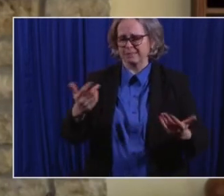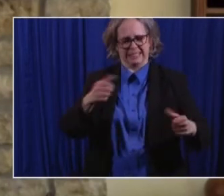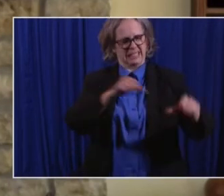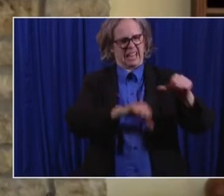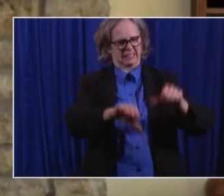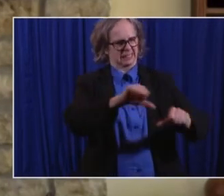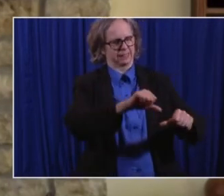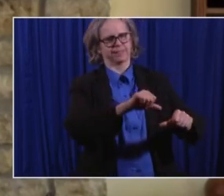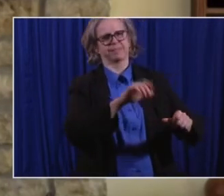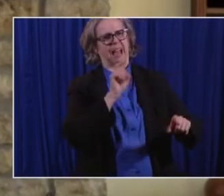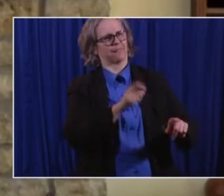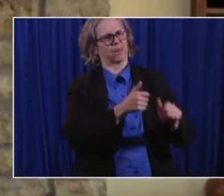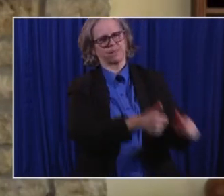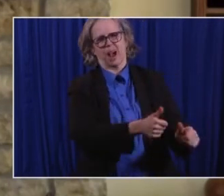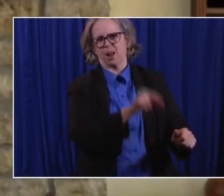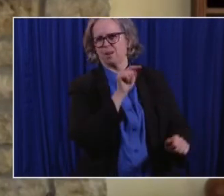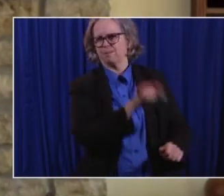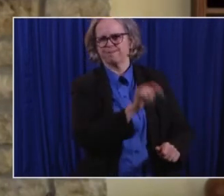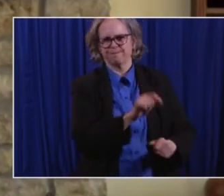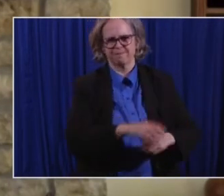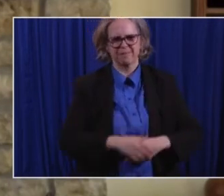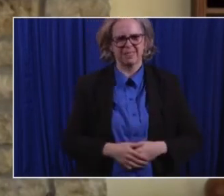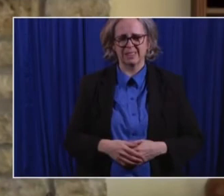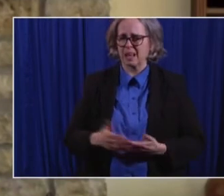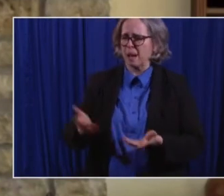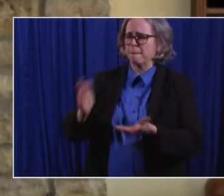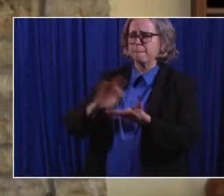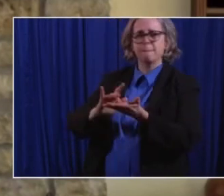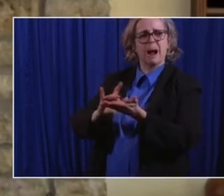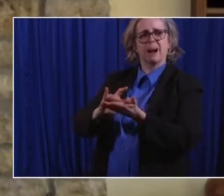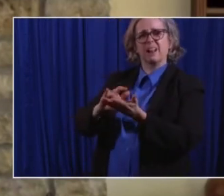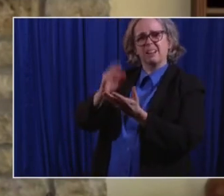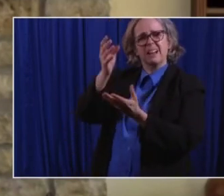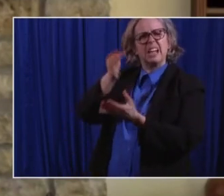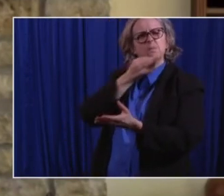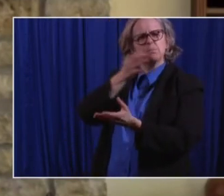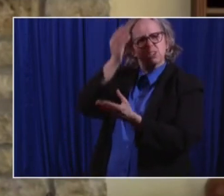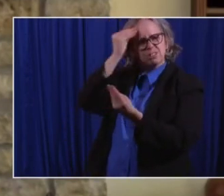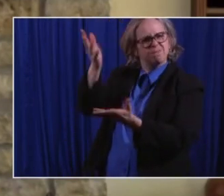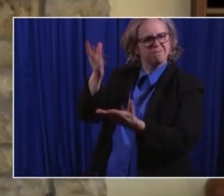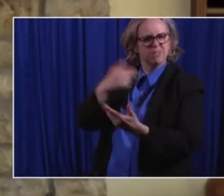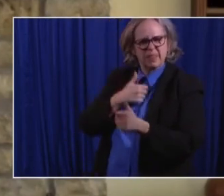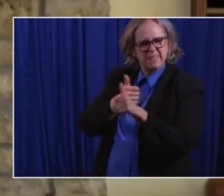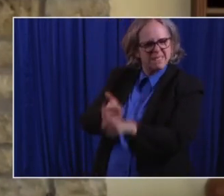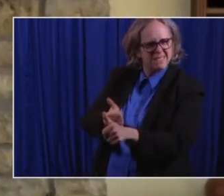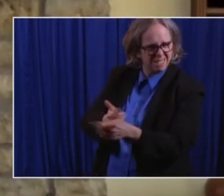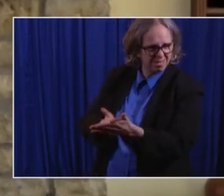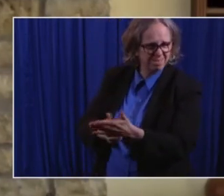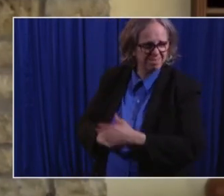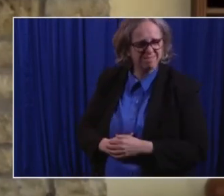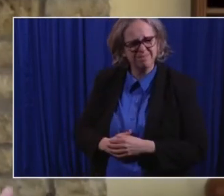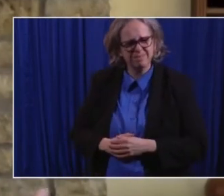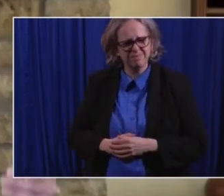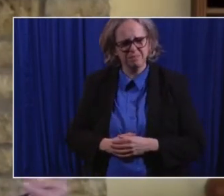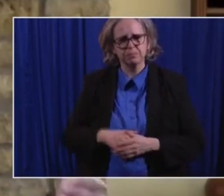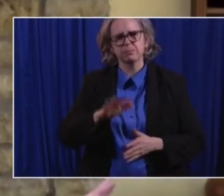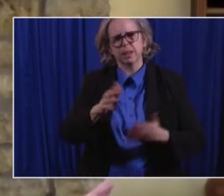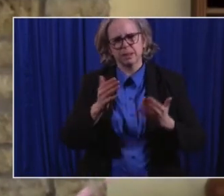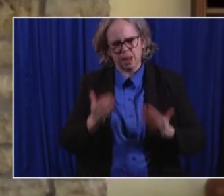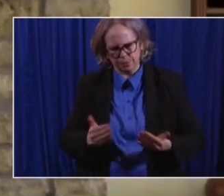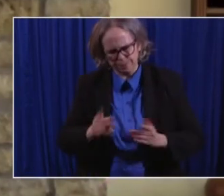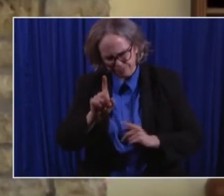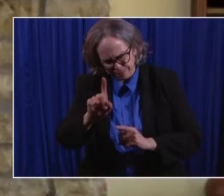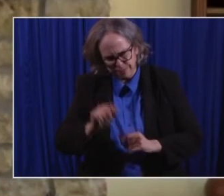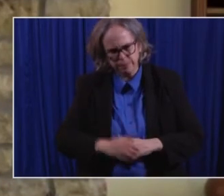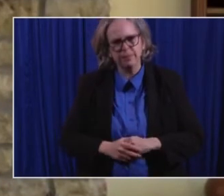best medical information we can. And the thing I would ask people to remember, when you make a case, say this group should